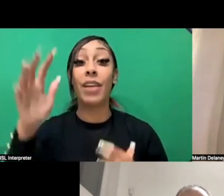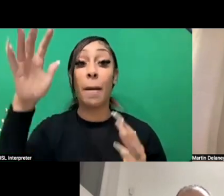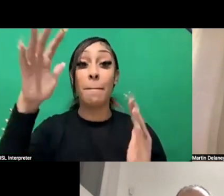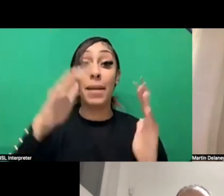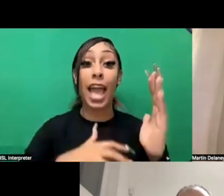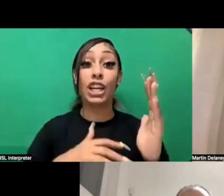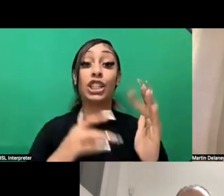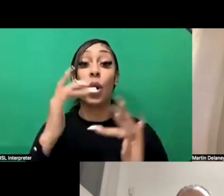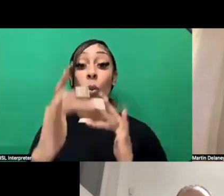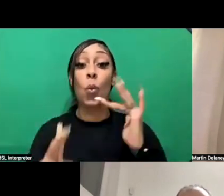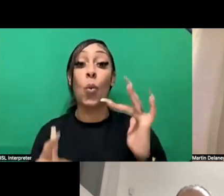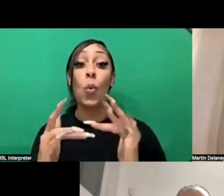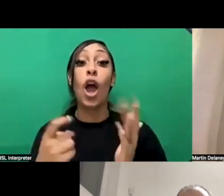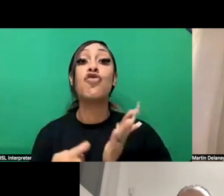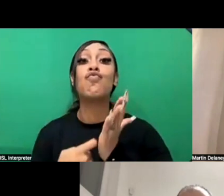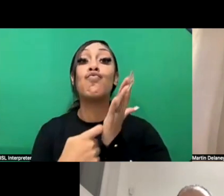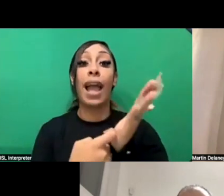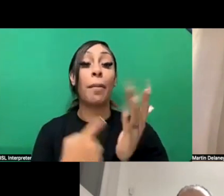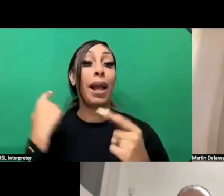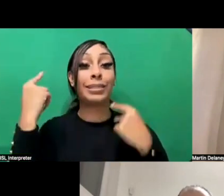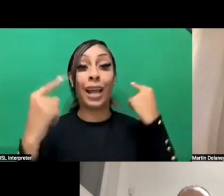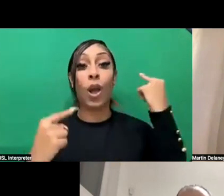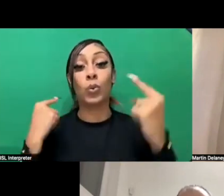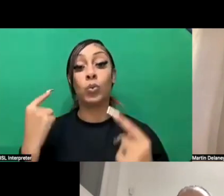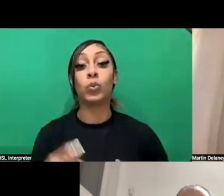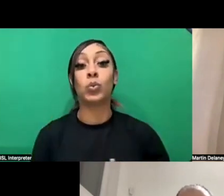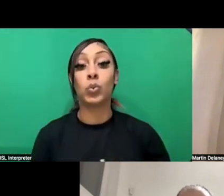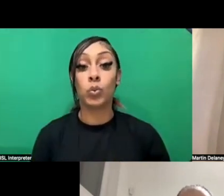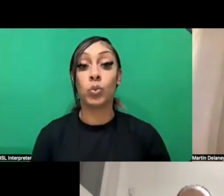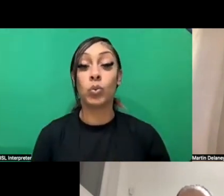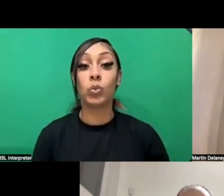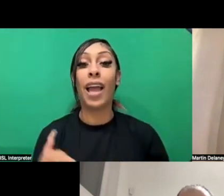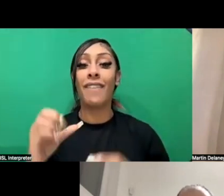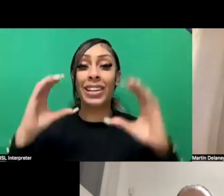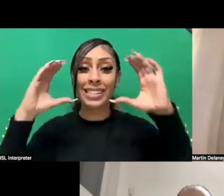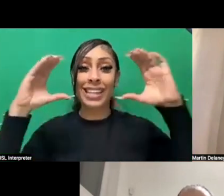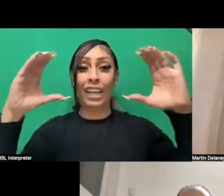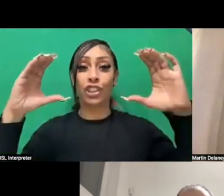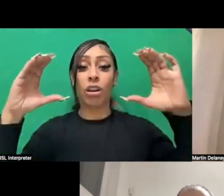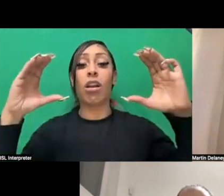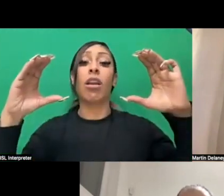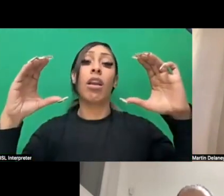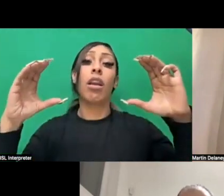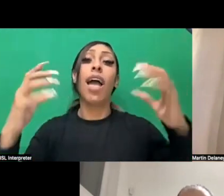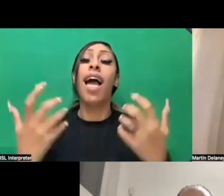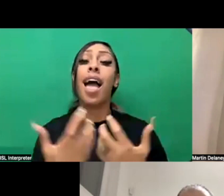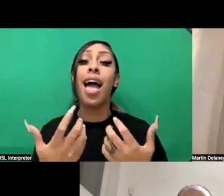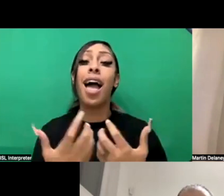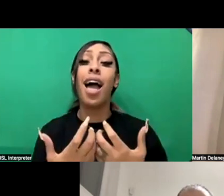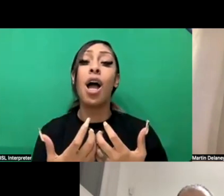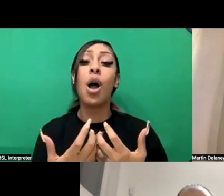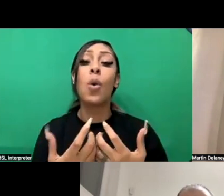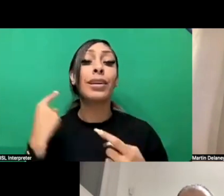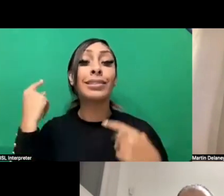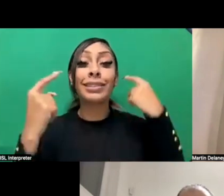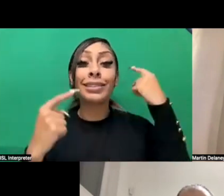called Recommended Sounds. And it has a section near the top that says how to get